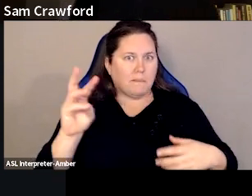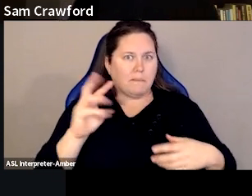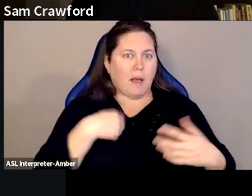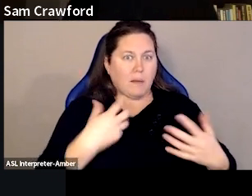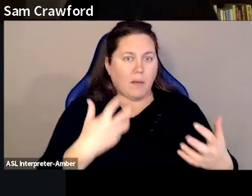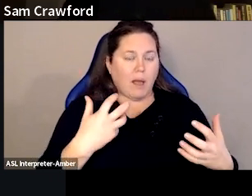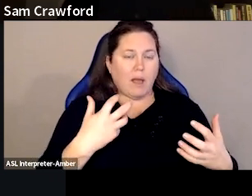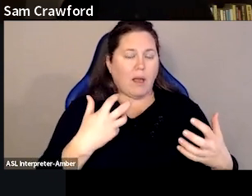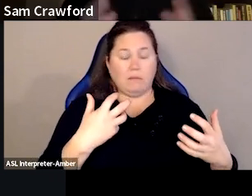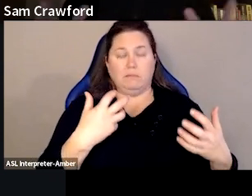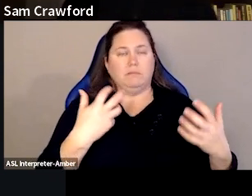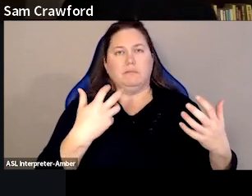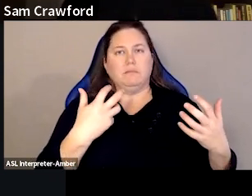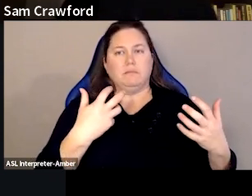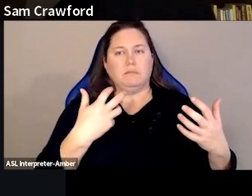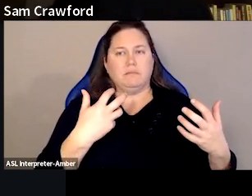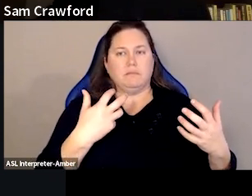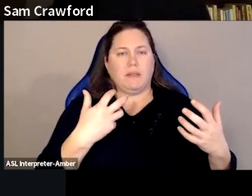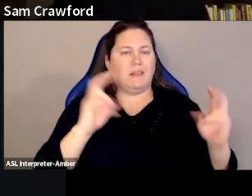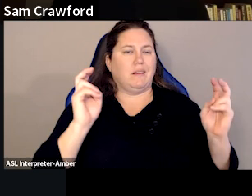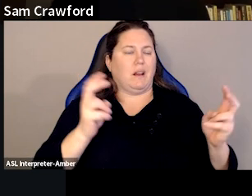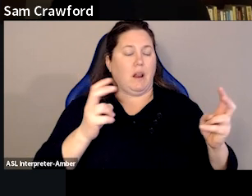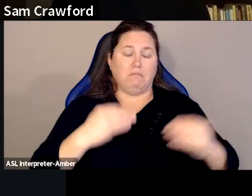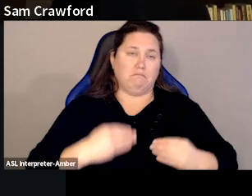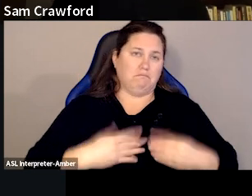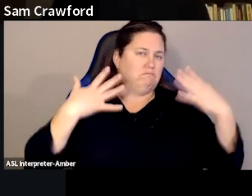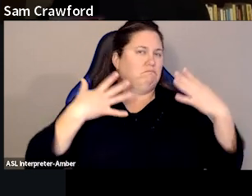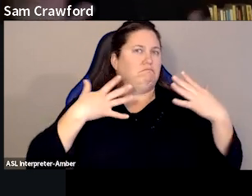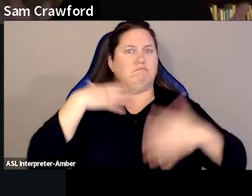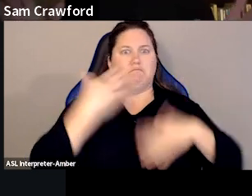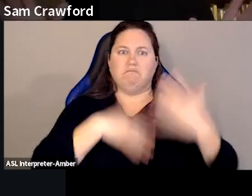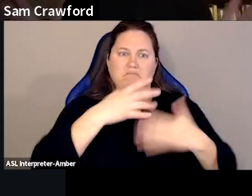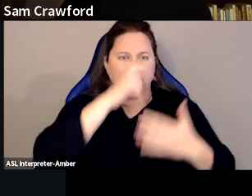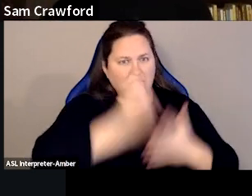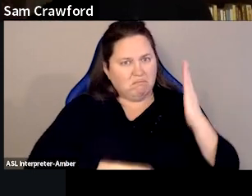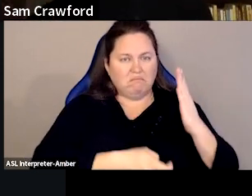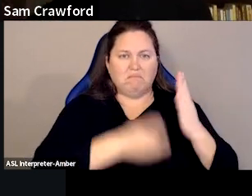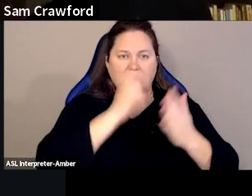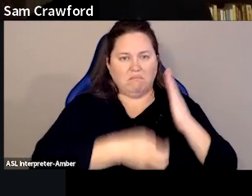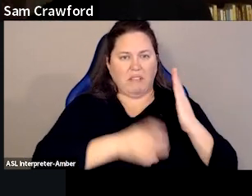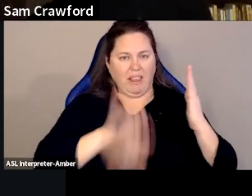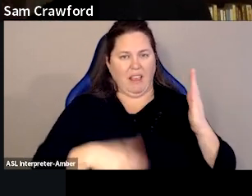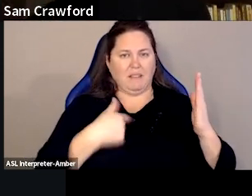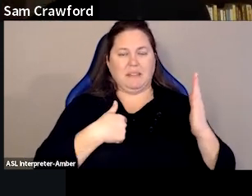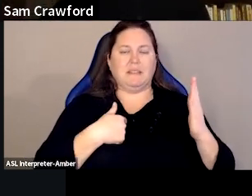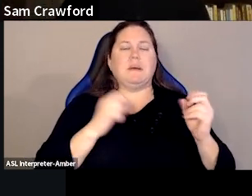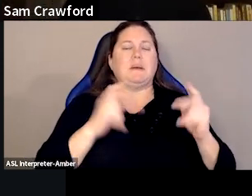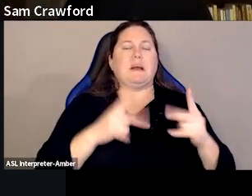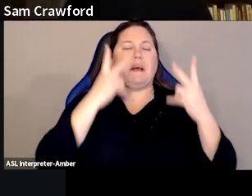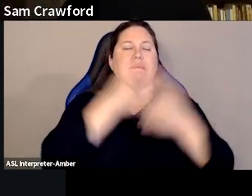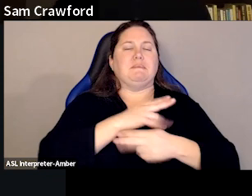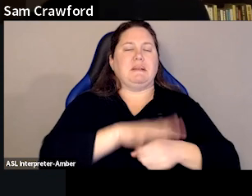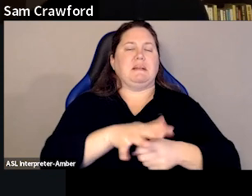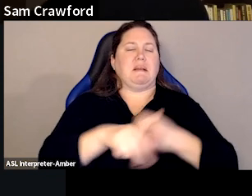that's where my love affair with websites began. So that's me, but enough about me. I'm going to